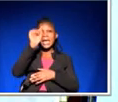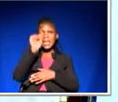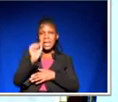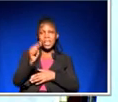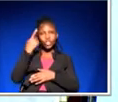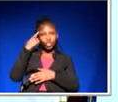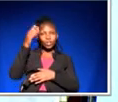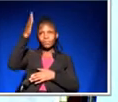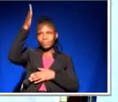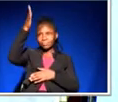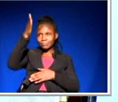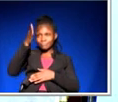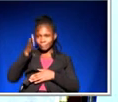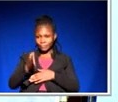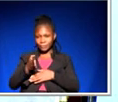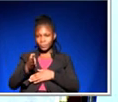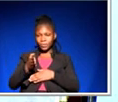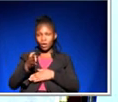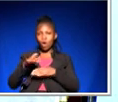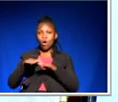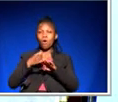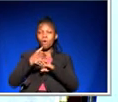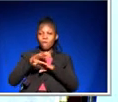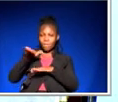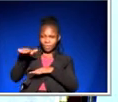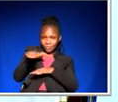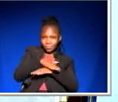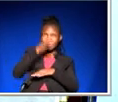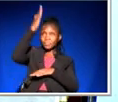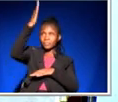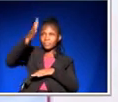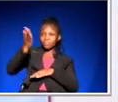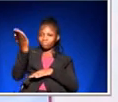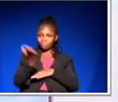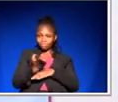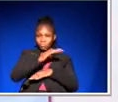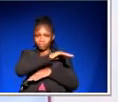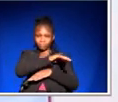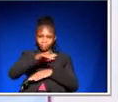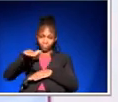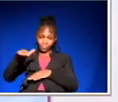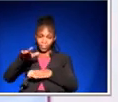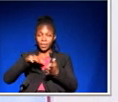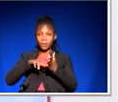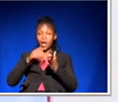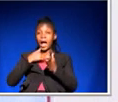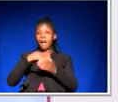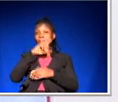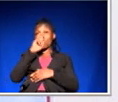vertical distance over the horizontal distance. Now here we have a